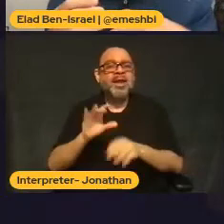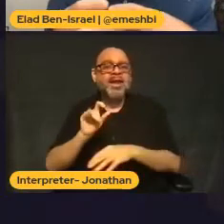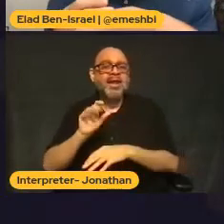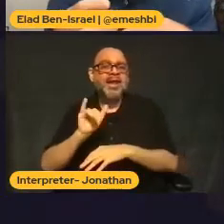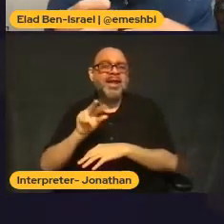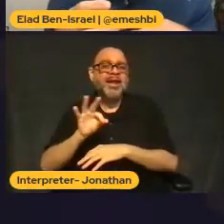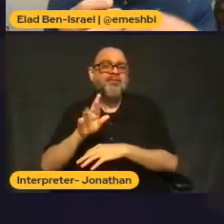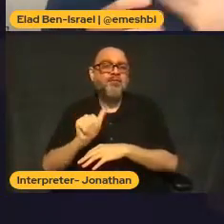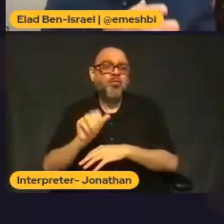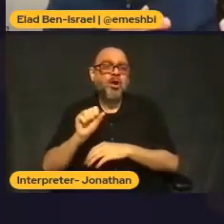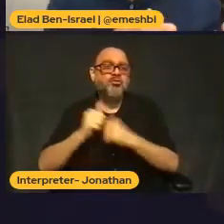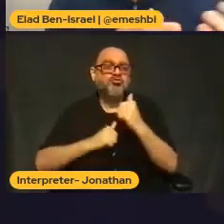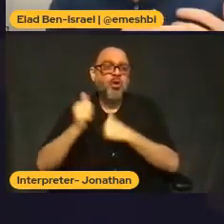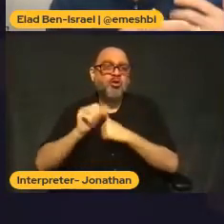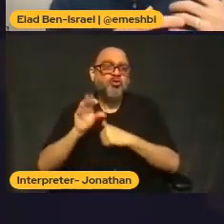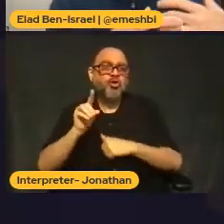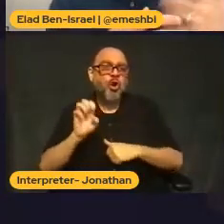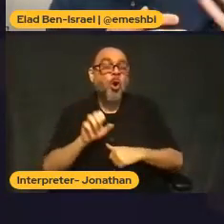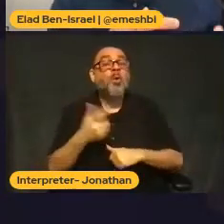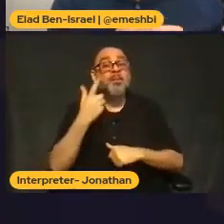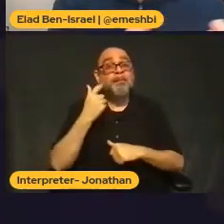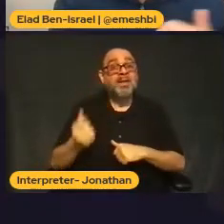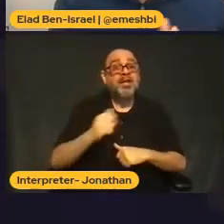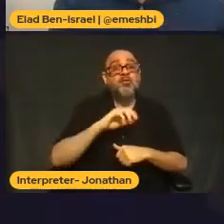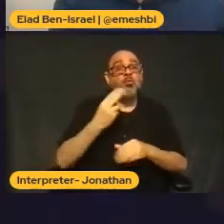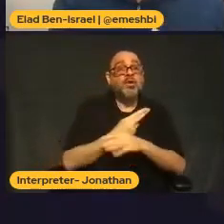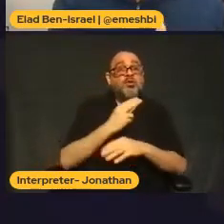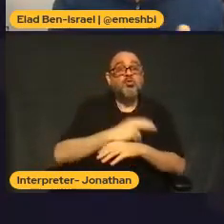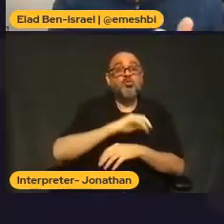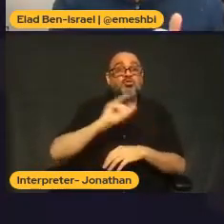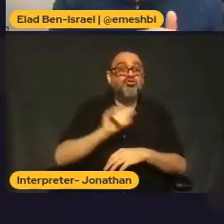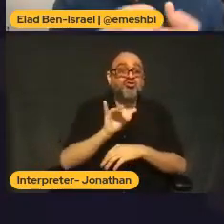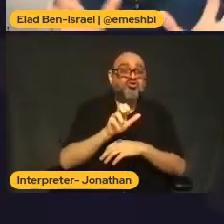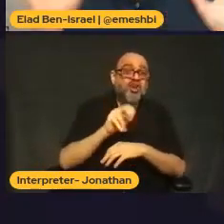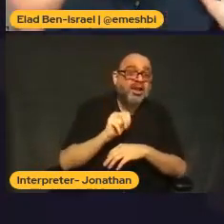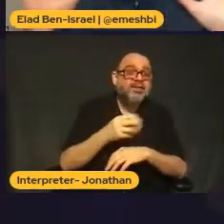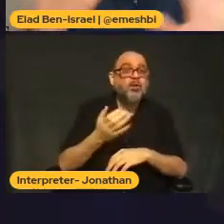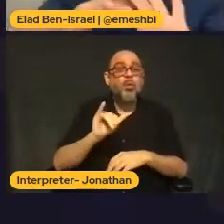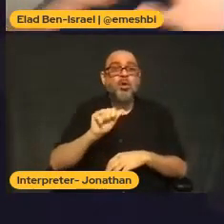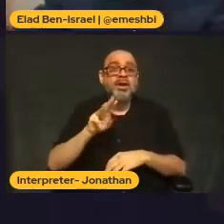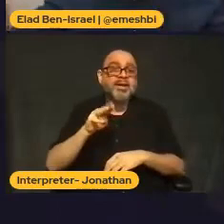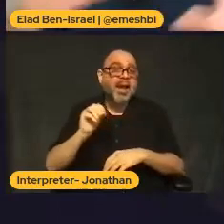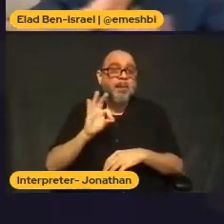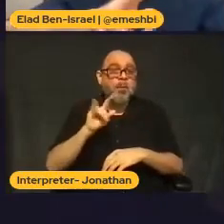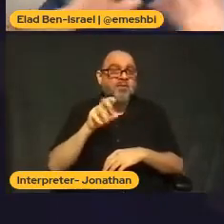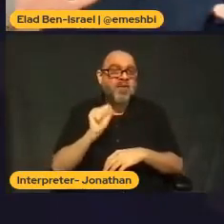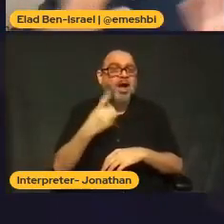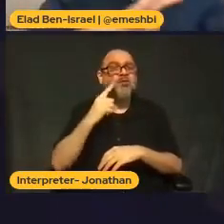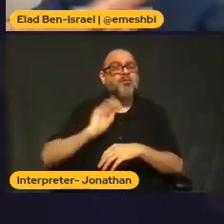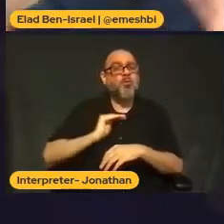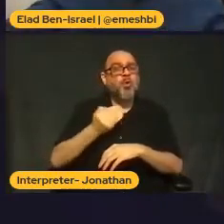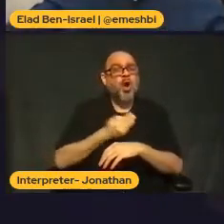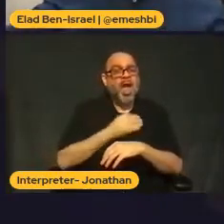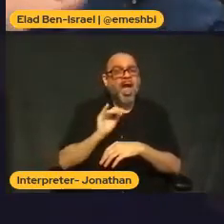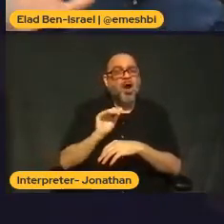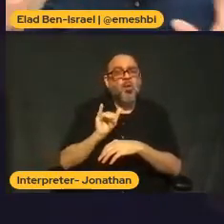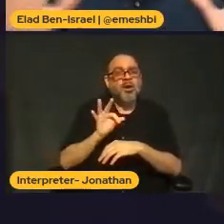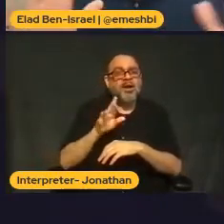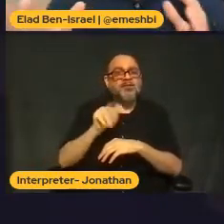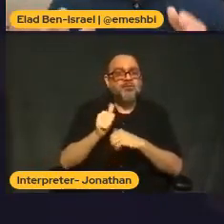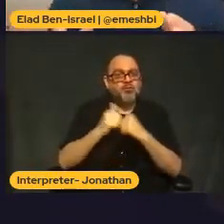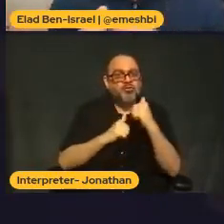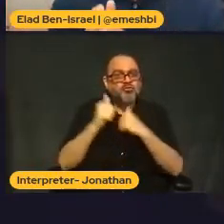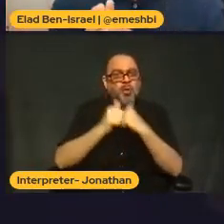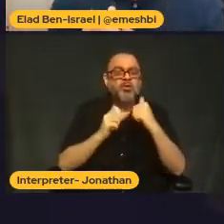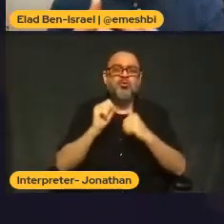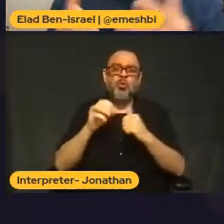that we use JSON files or YAML files to define our infrastructure. So we felt that there's this humongous barrier